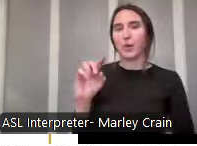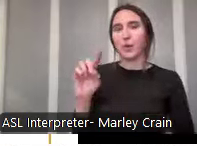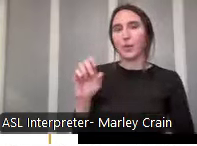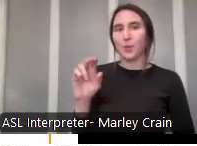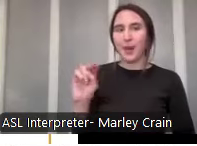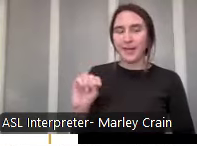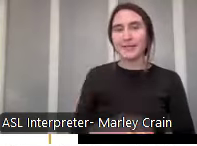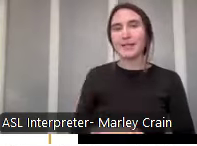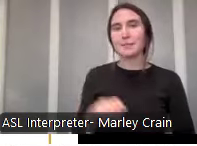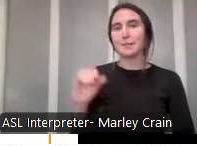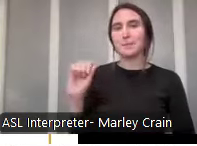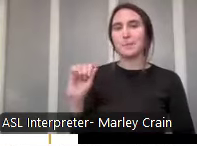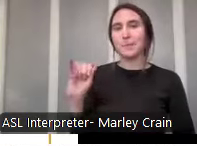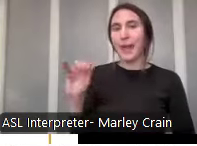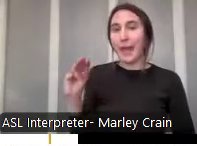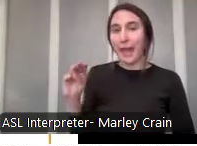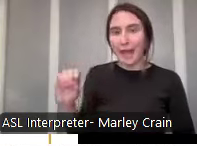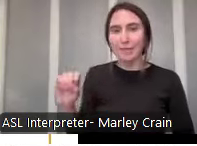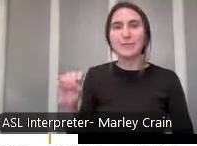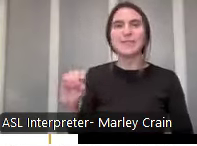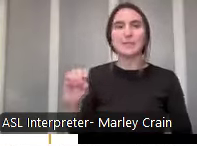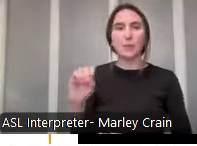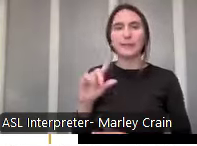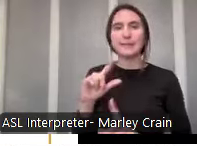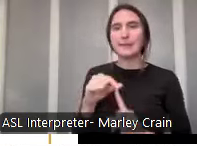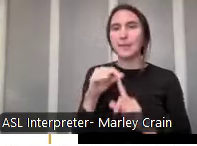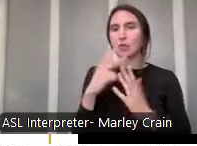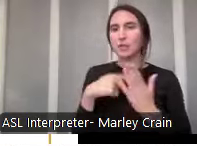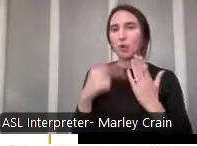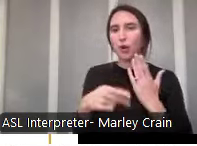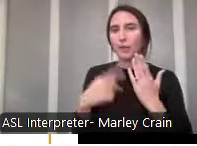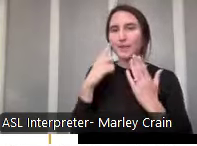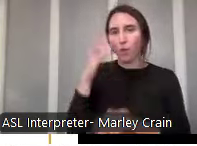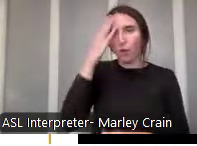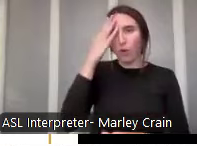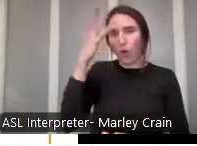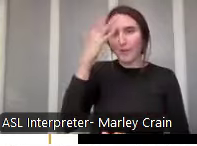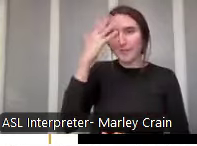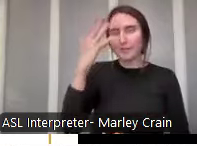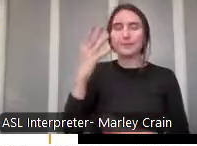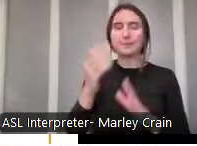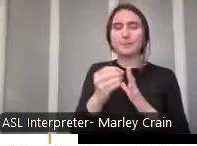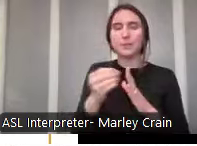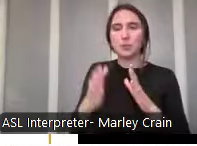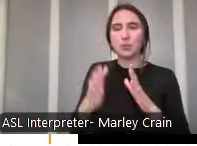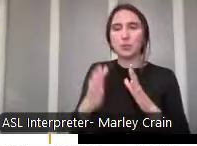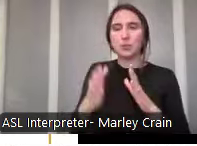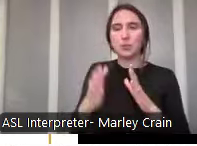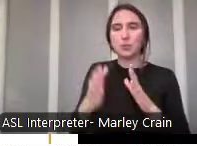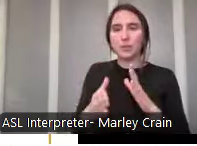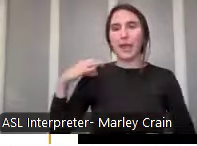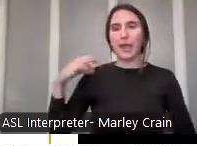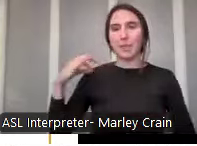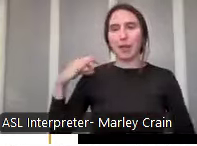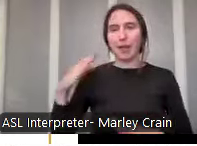with autism, there are specialized programs. And you apply for that separately on the DOE website.